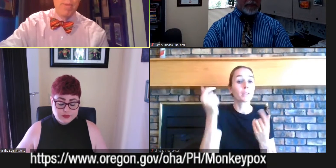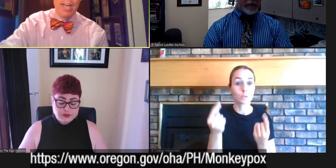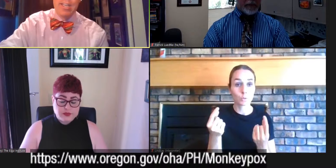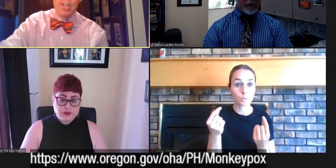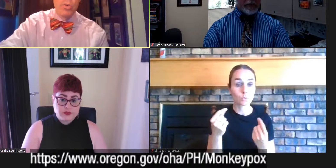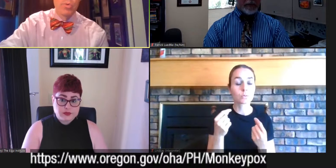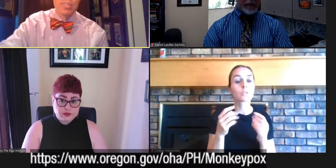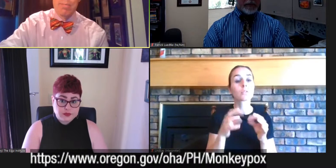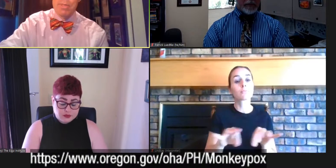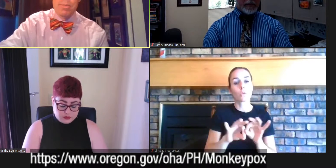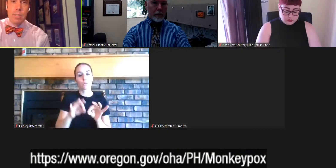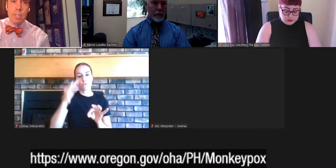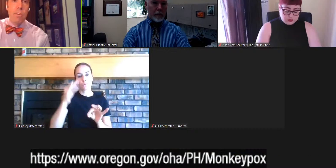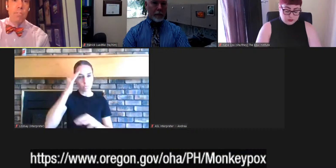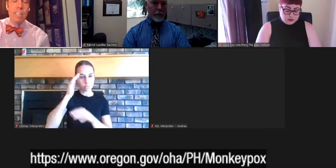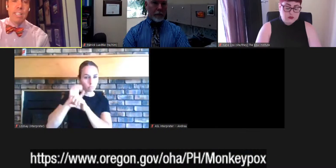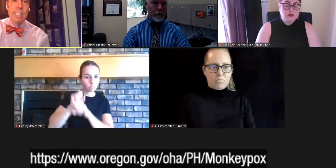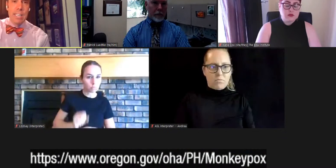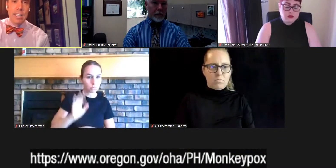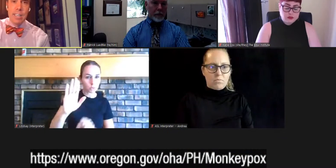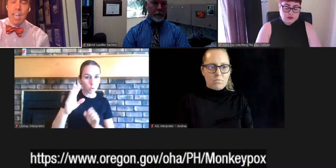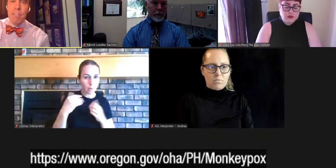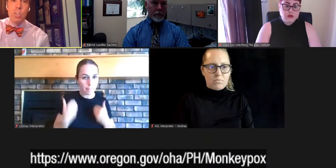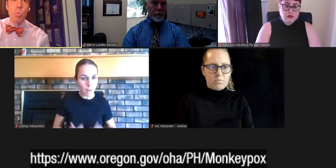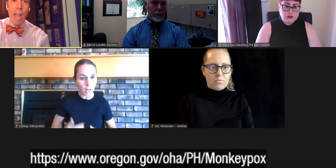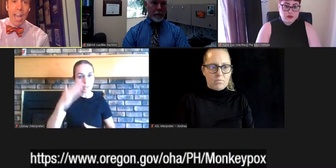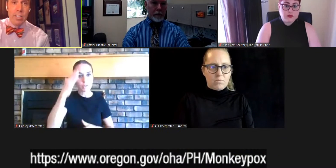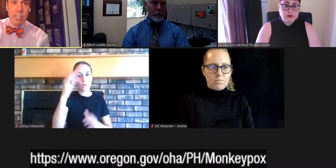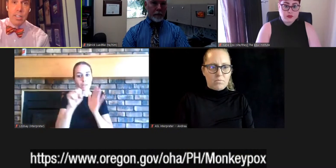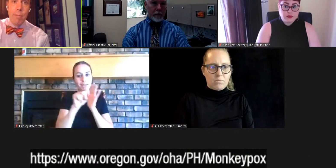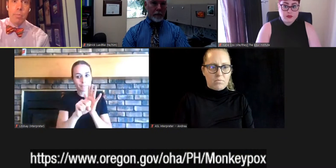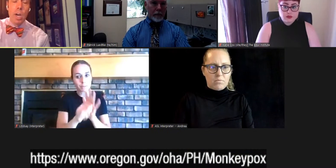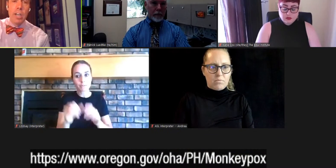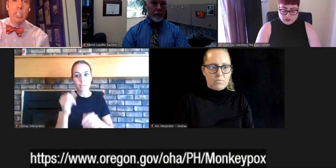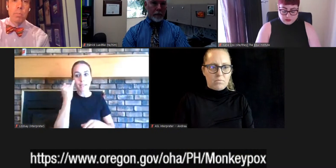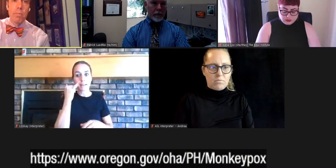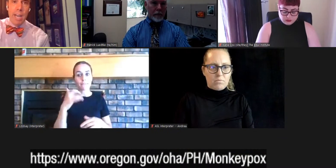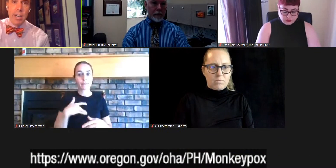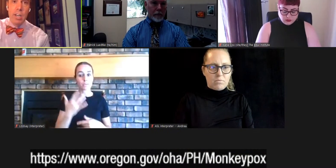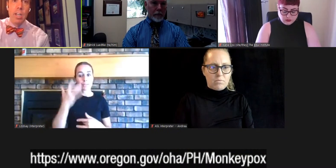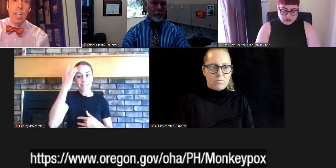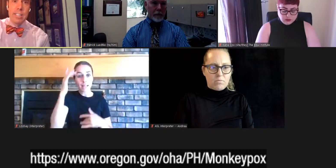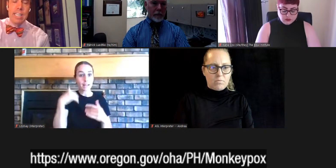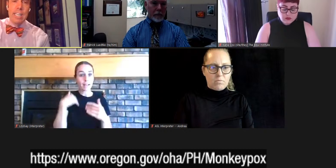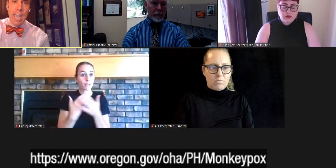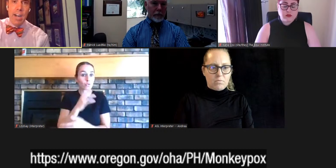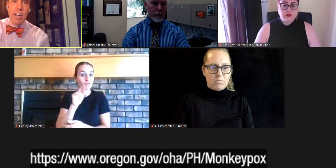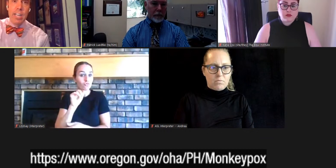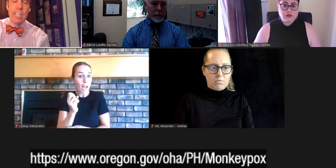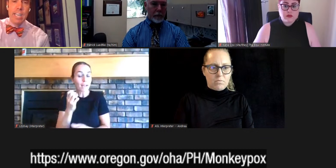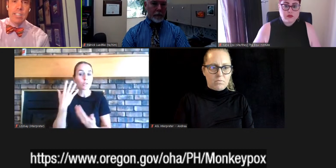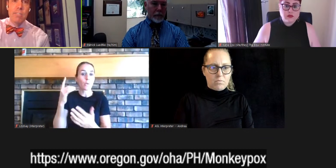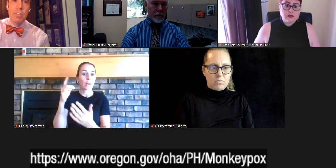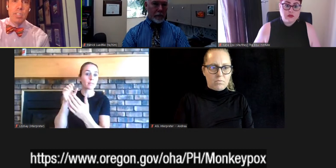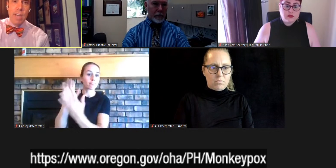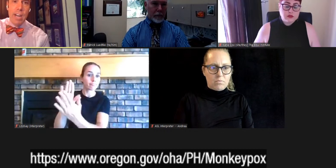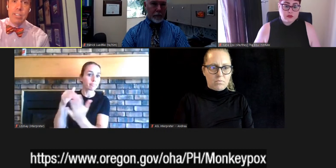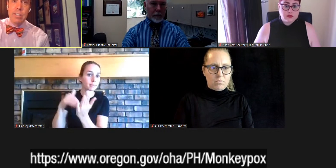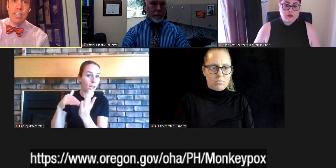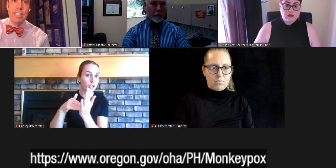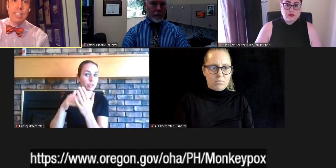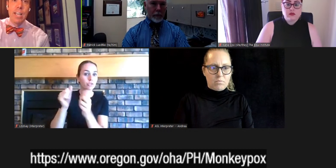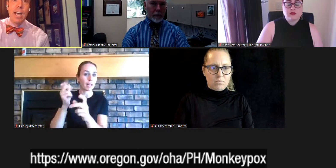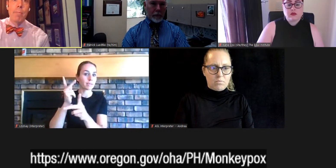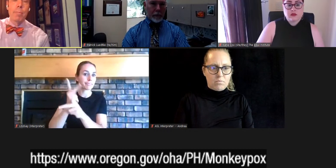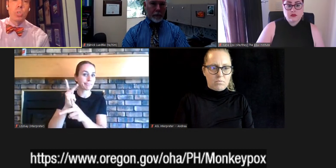know your body, know symptoms. If you're feeling sick and have a new rash, talk to your provider, seek care, and get tested for this